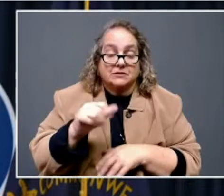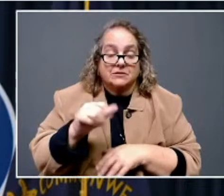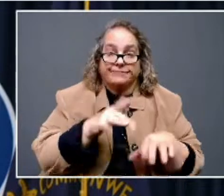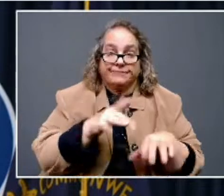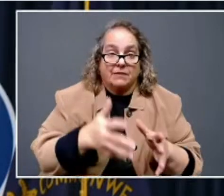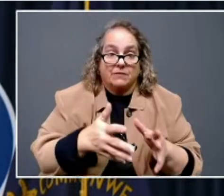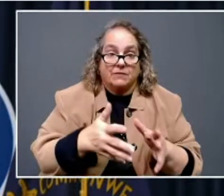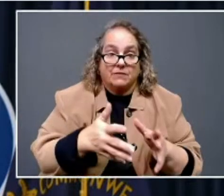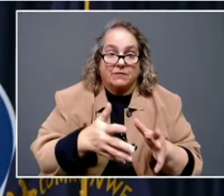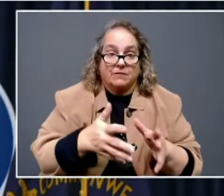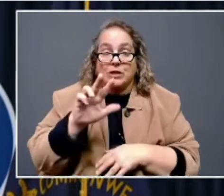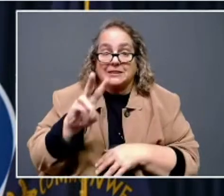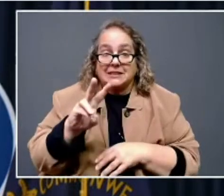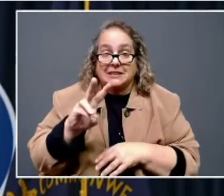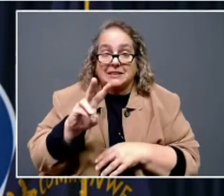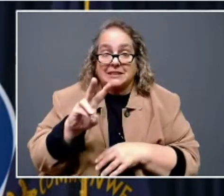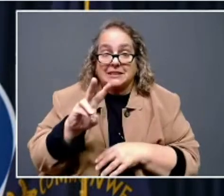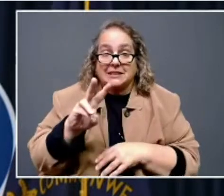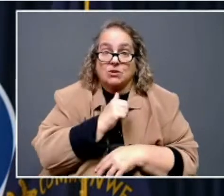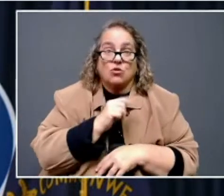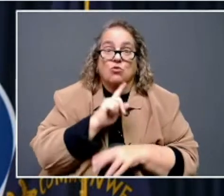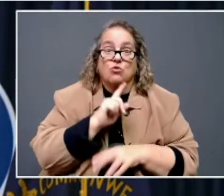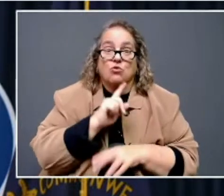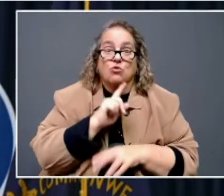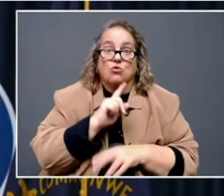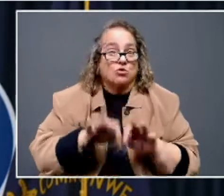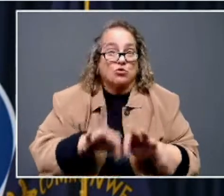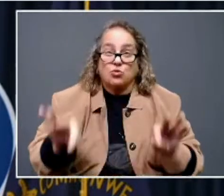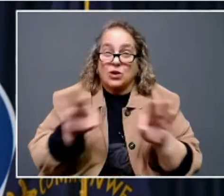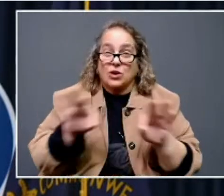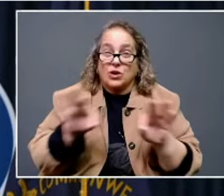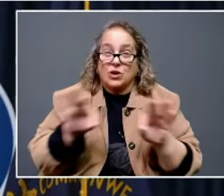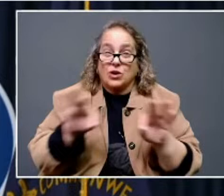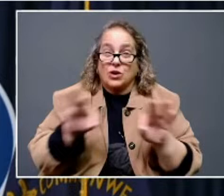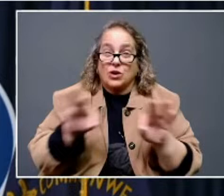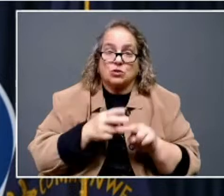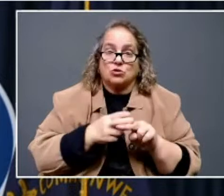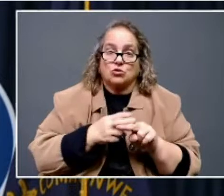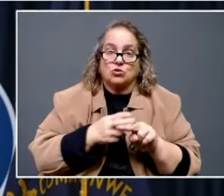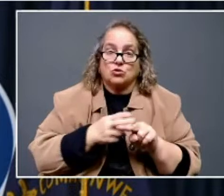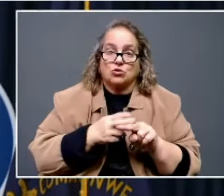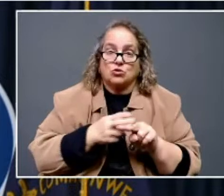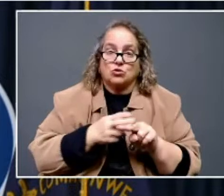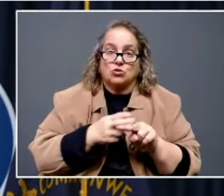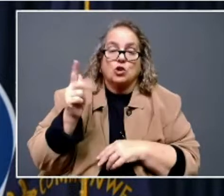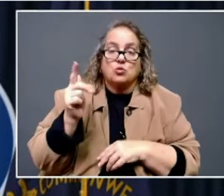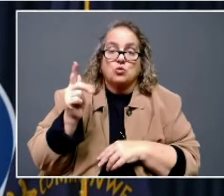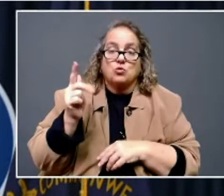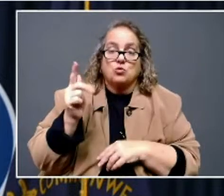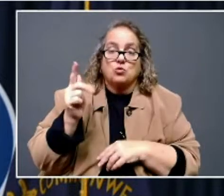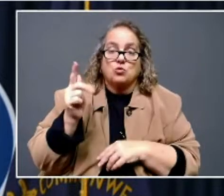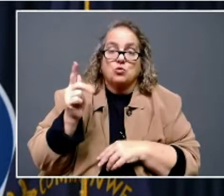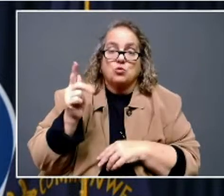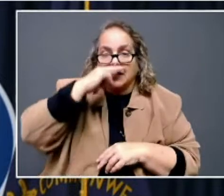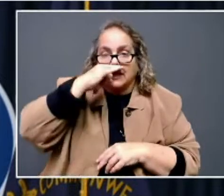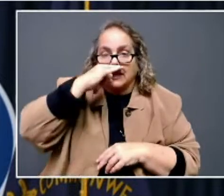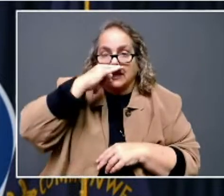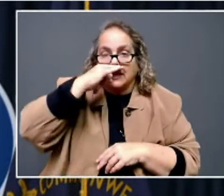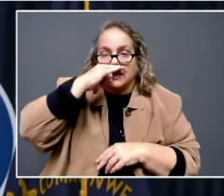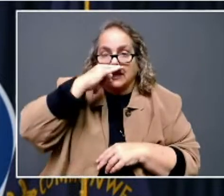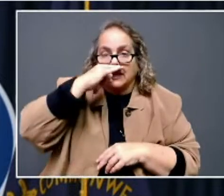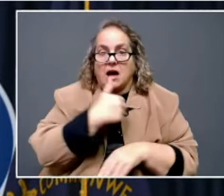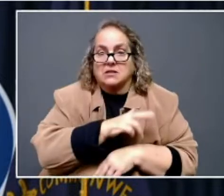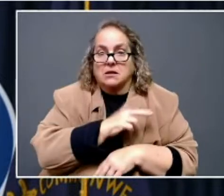critical staffing shortages. We have 23 pediatric patients, kids, in the hospital, 4 in